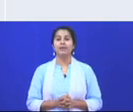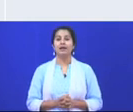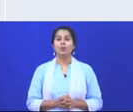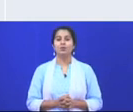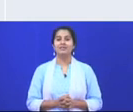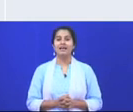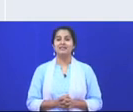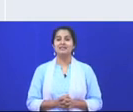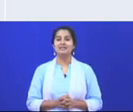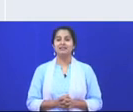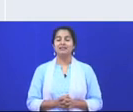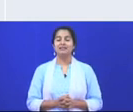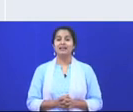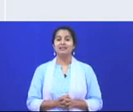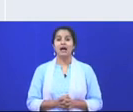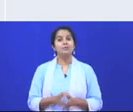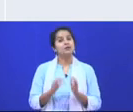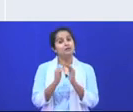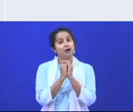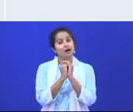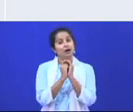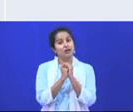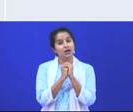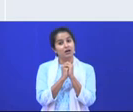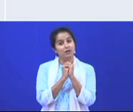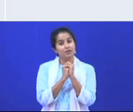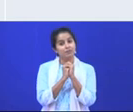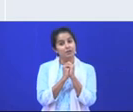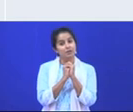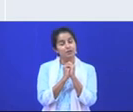Nadyam, what else? Nadyam,